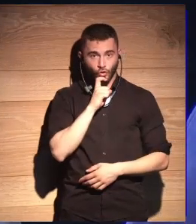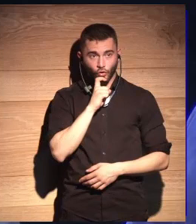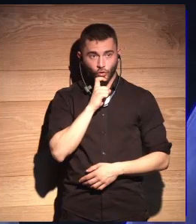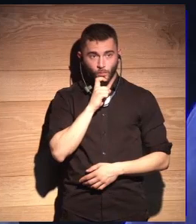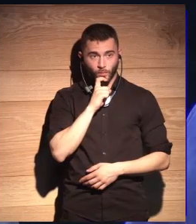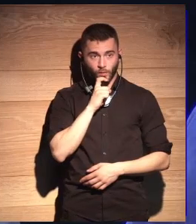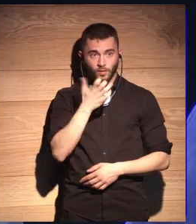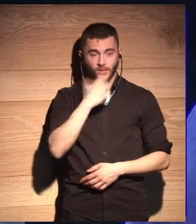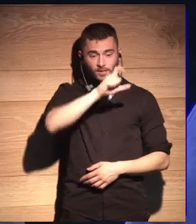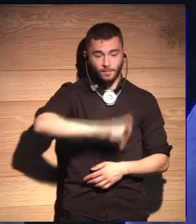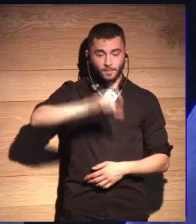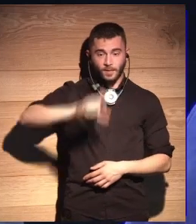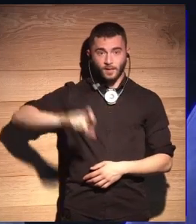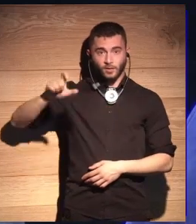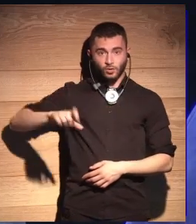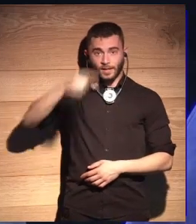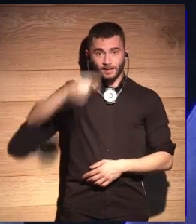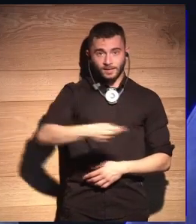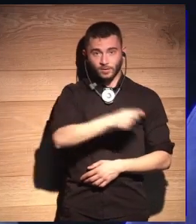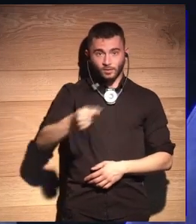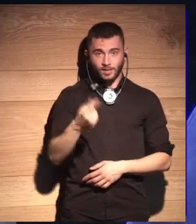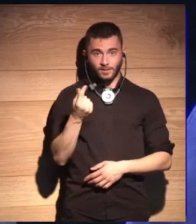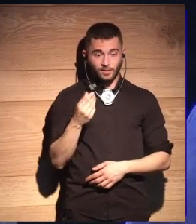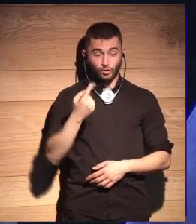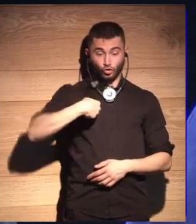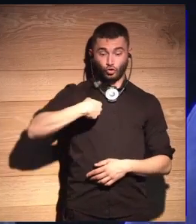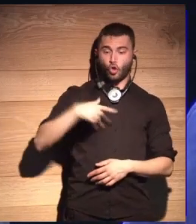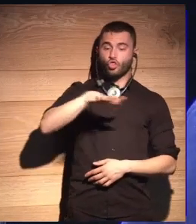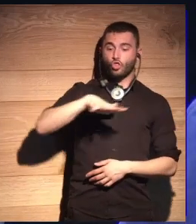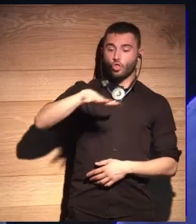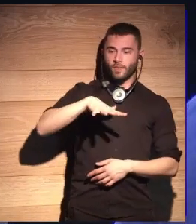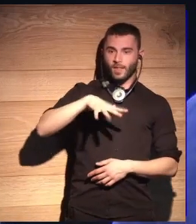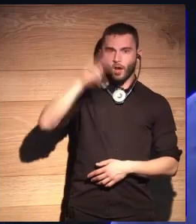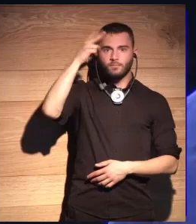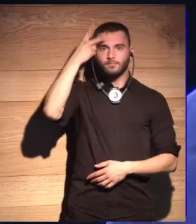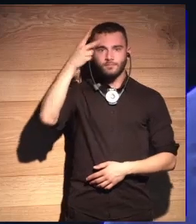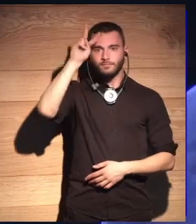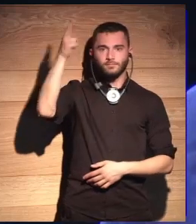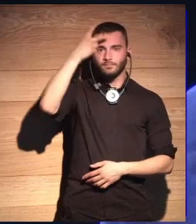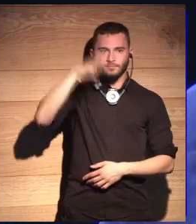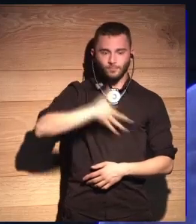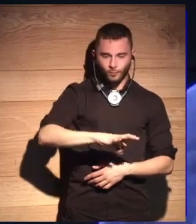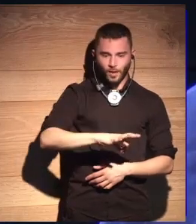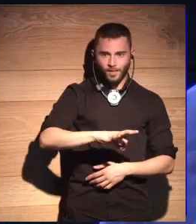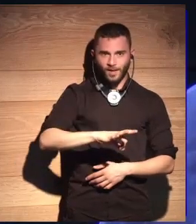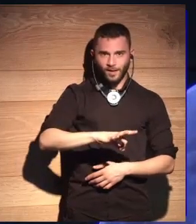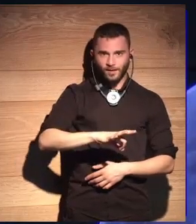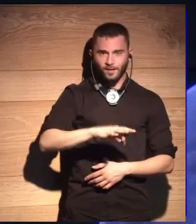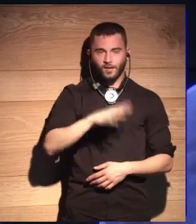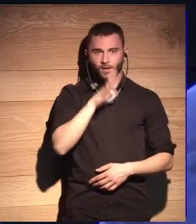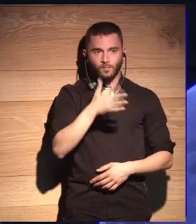change regarding how much money to redistribute if they knew what their position was within